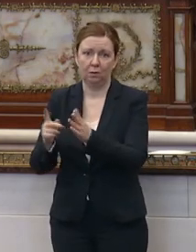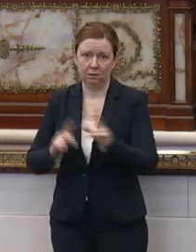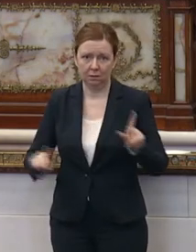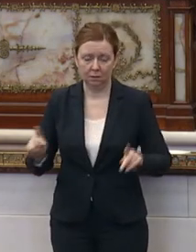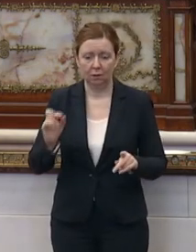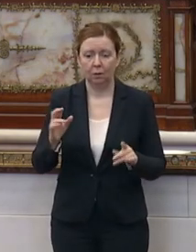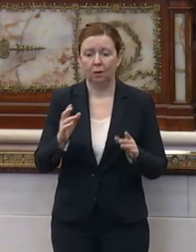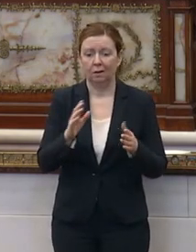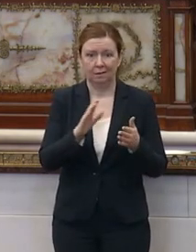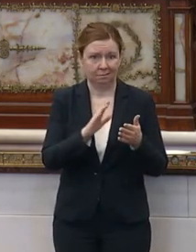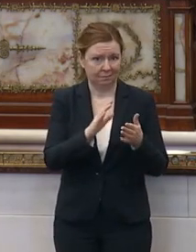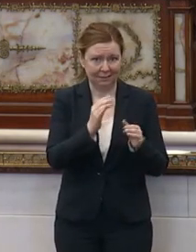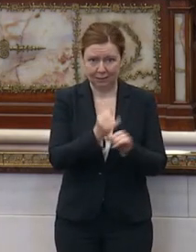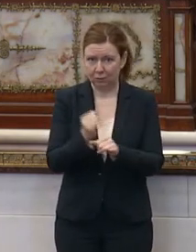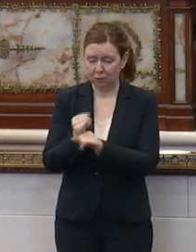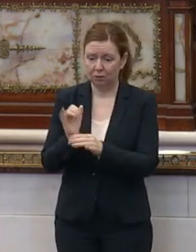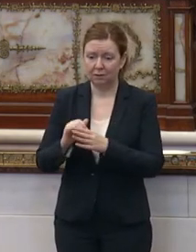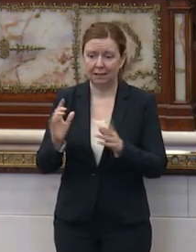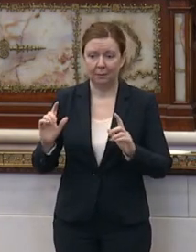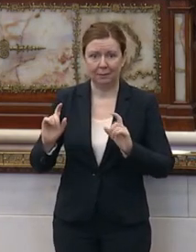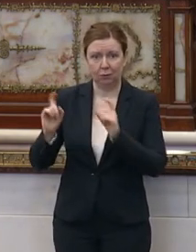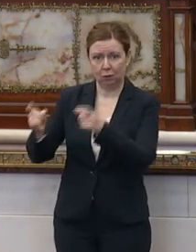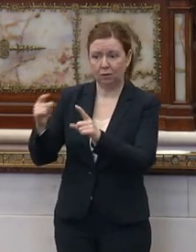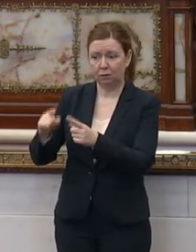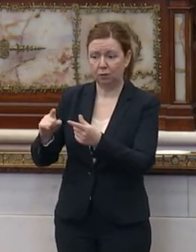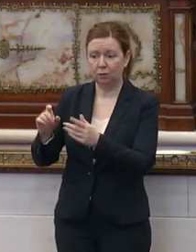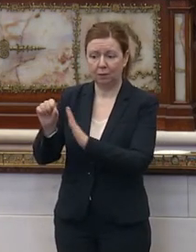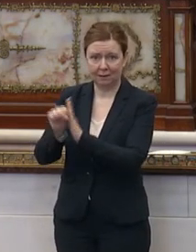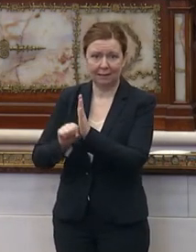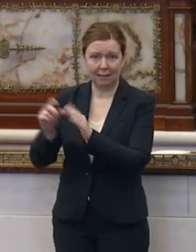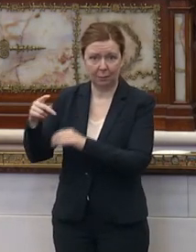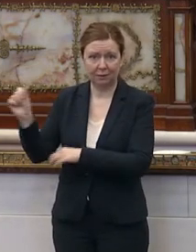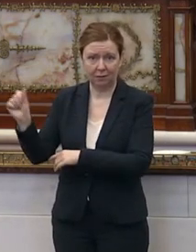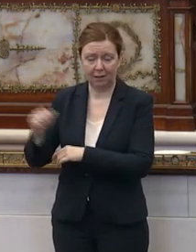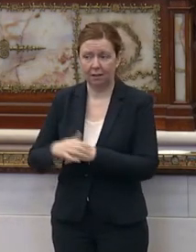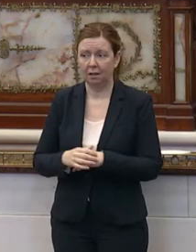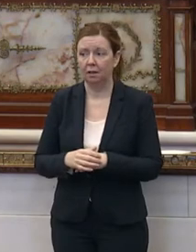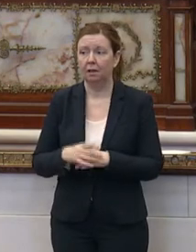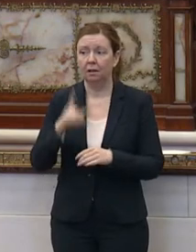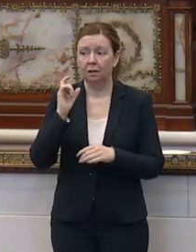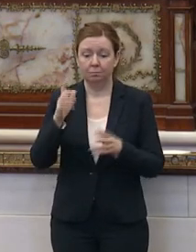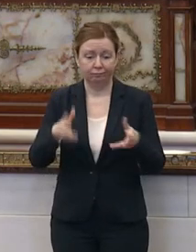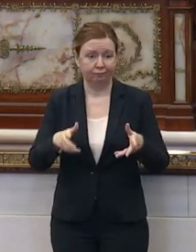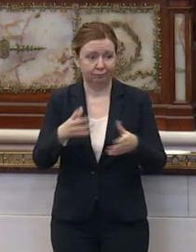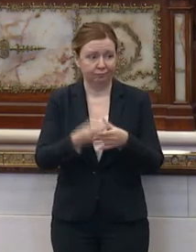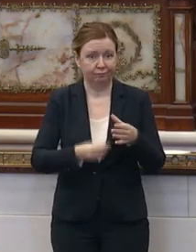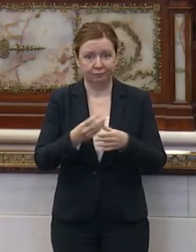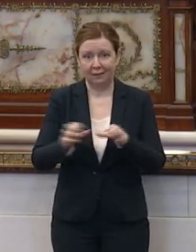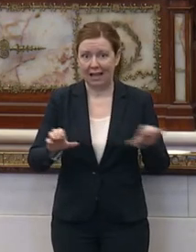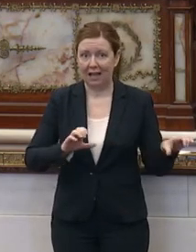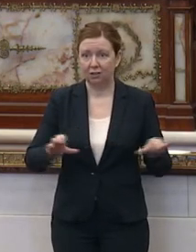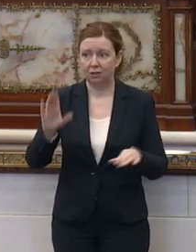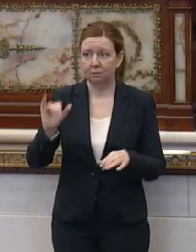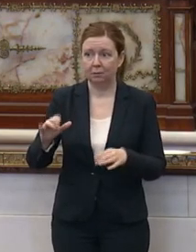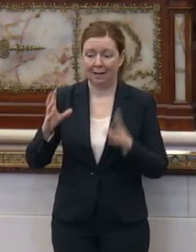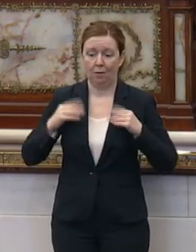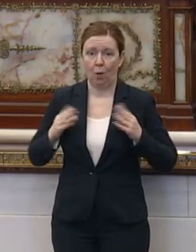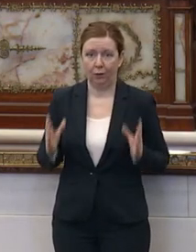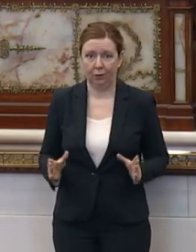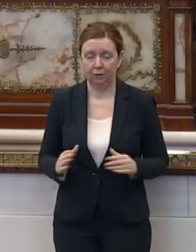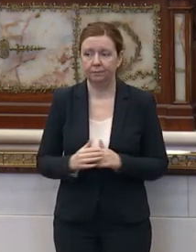or institutions that has been turned over to the Commonwealth of Pennsylvania due to lack of action by the